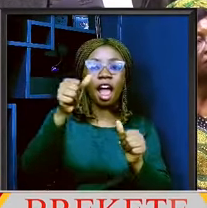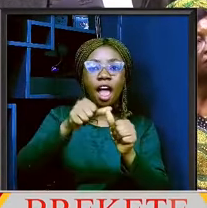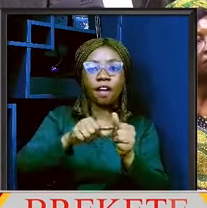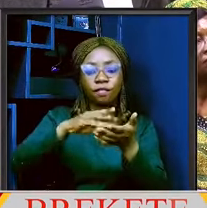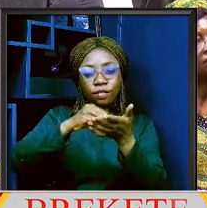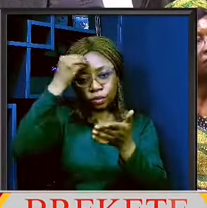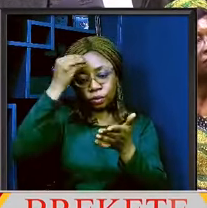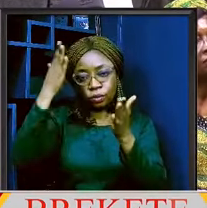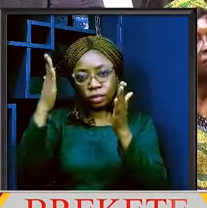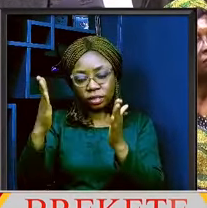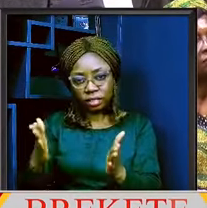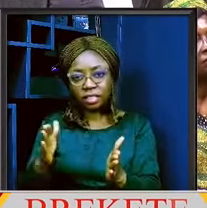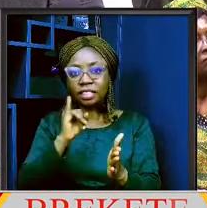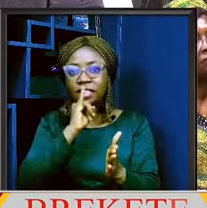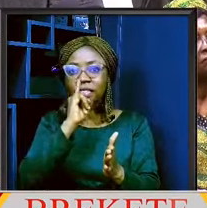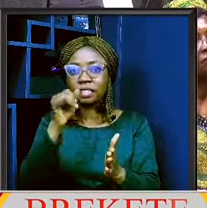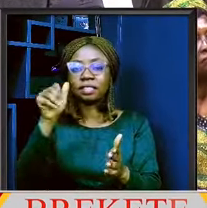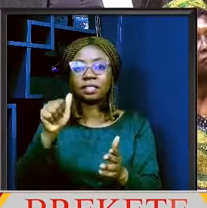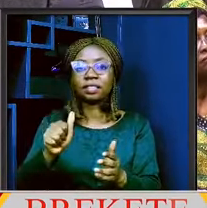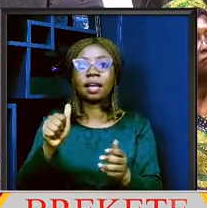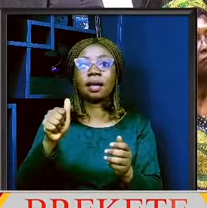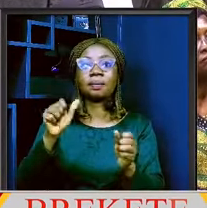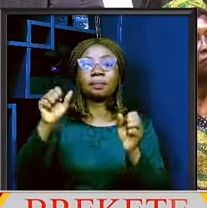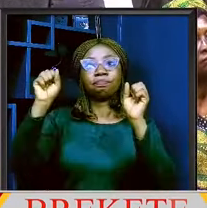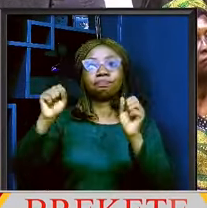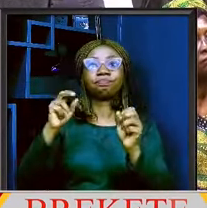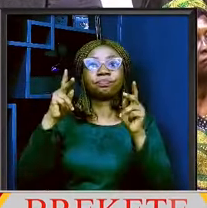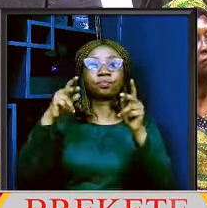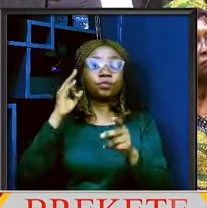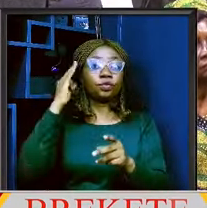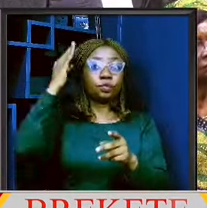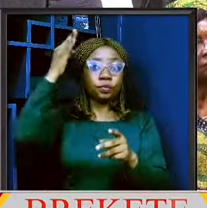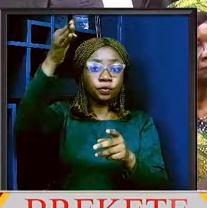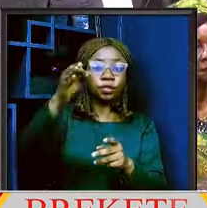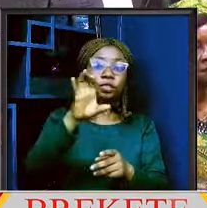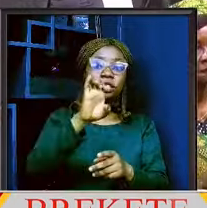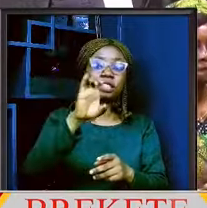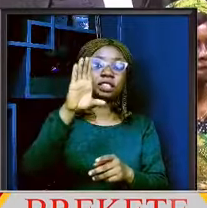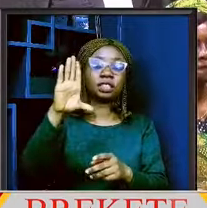every student is a prospective CEO. Yes. Yes.